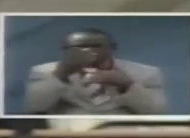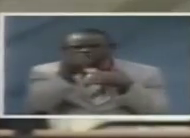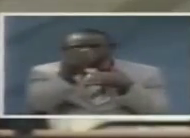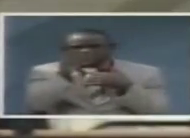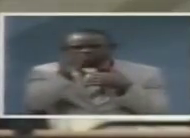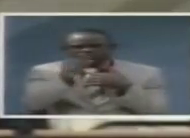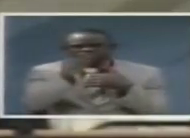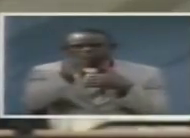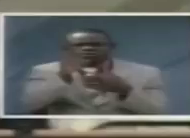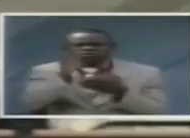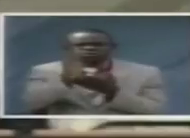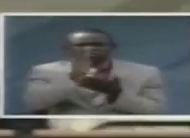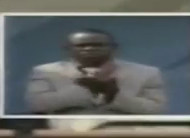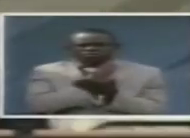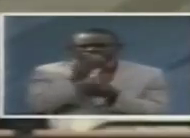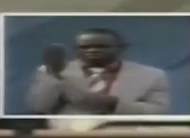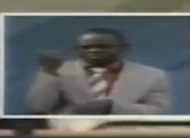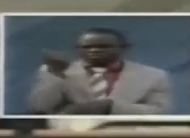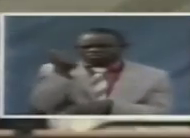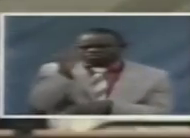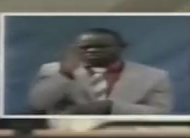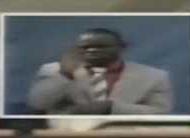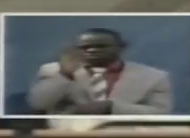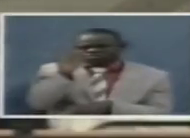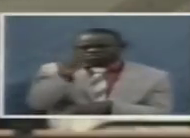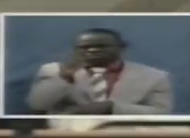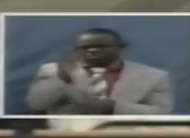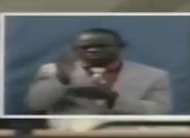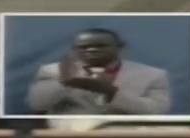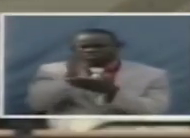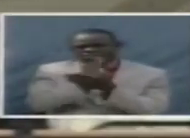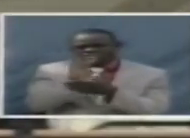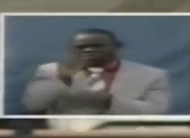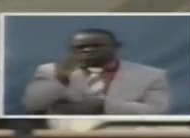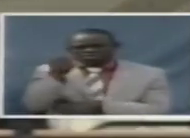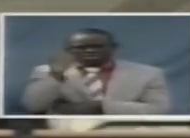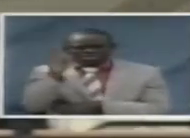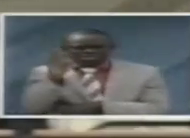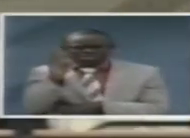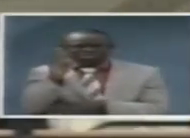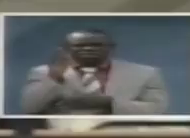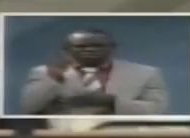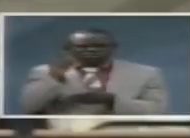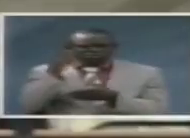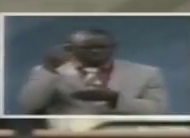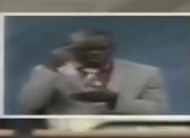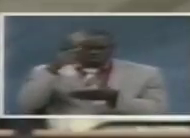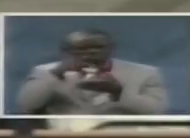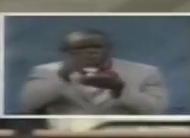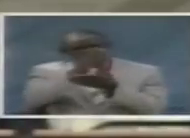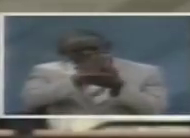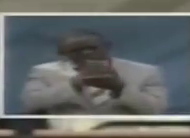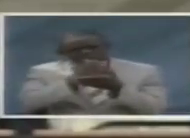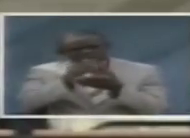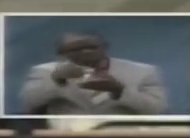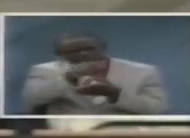billion from 19.1 billion in December 2016. The significant reduction in